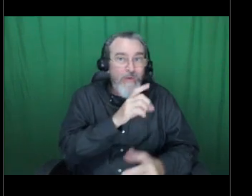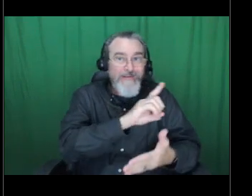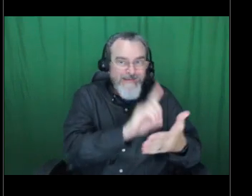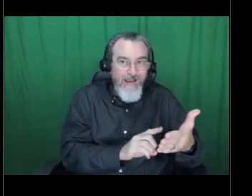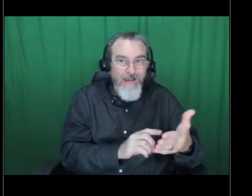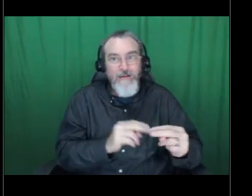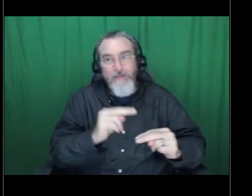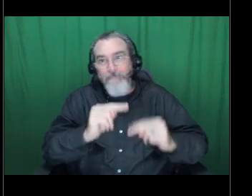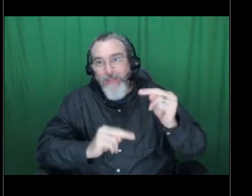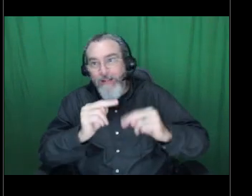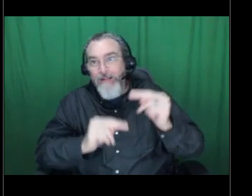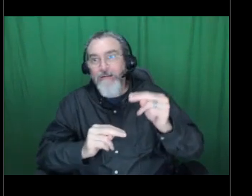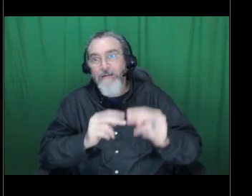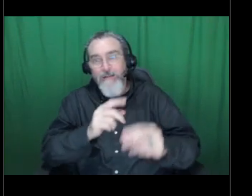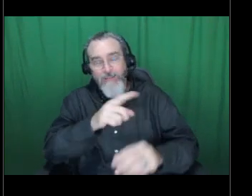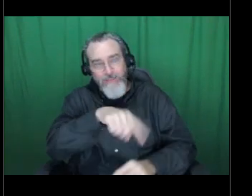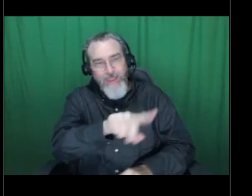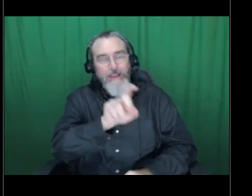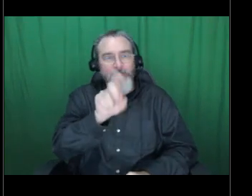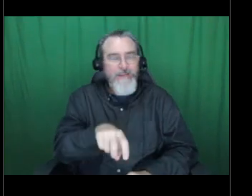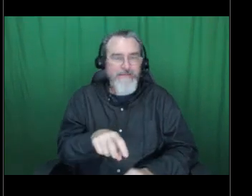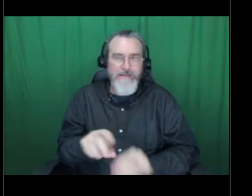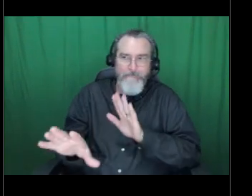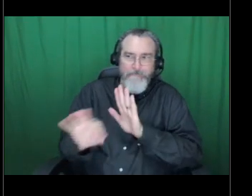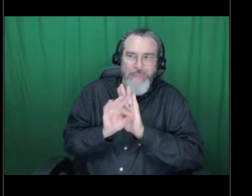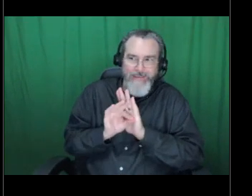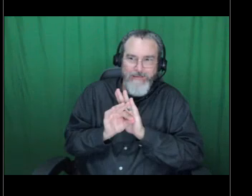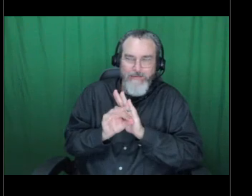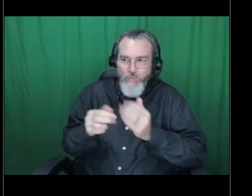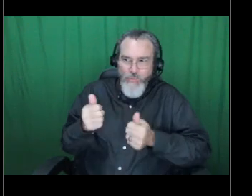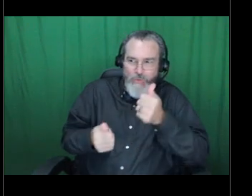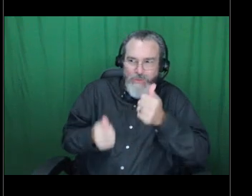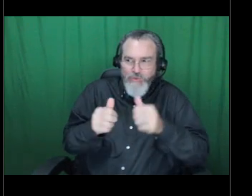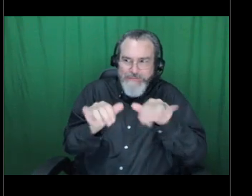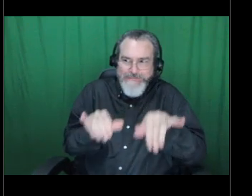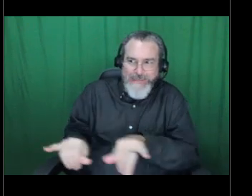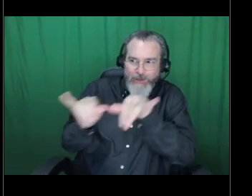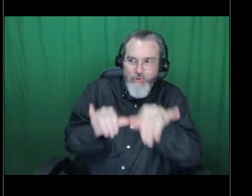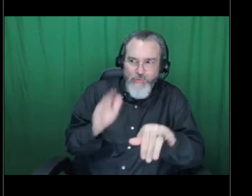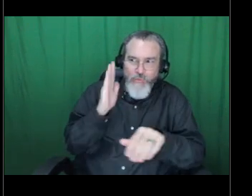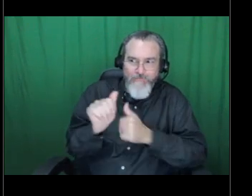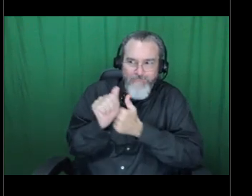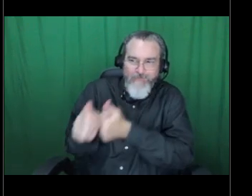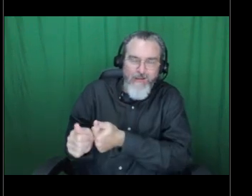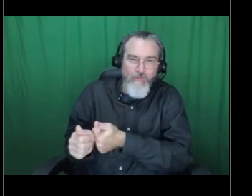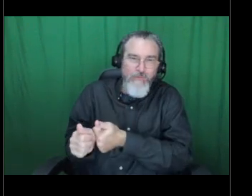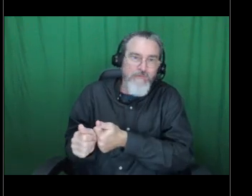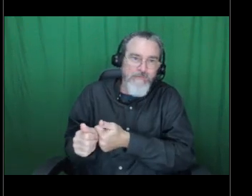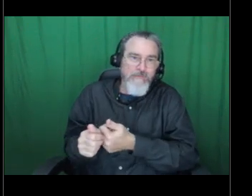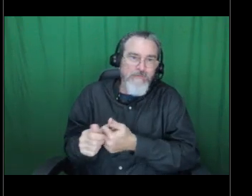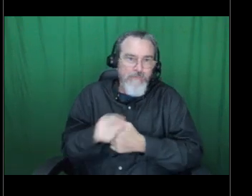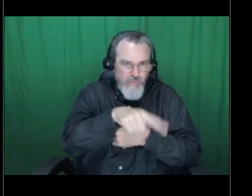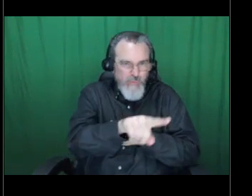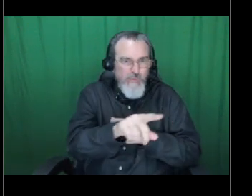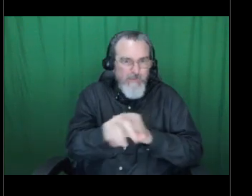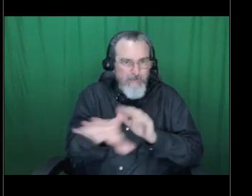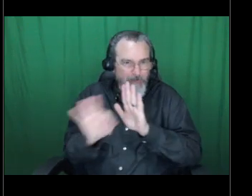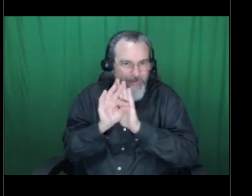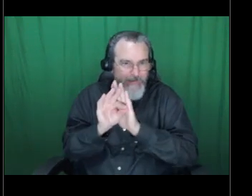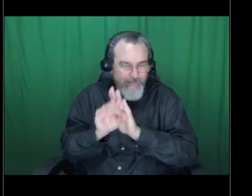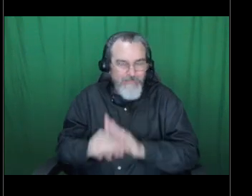select a safe harbor standard to guide the construction of multifamily dwellings.